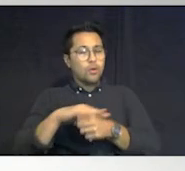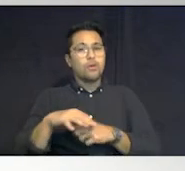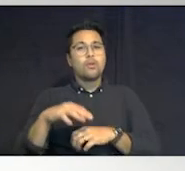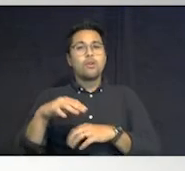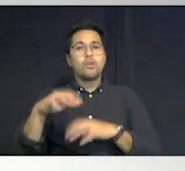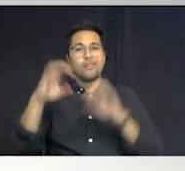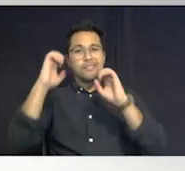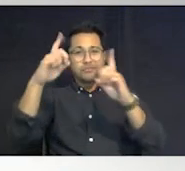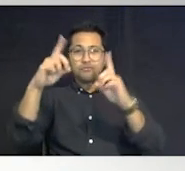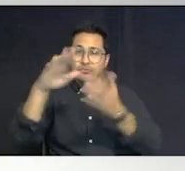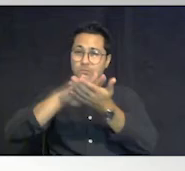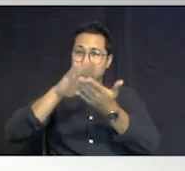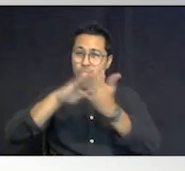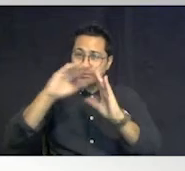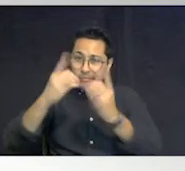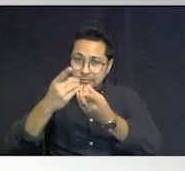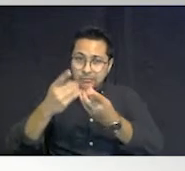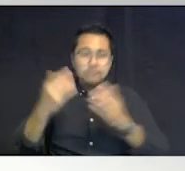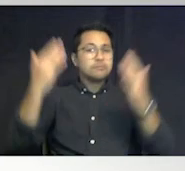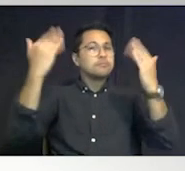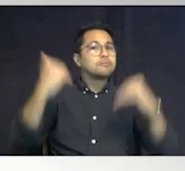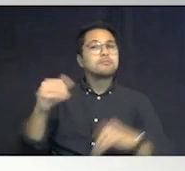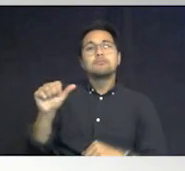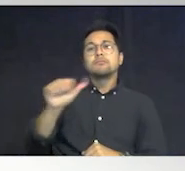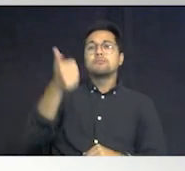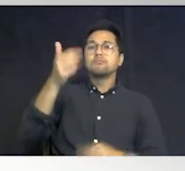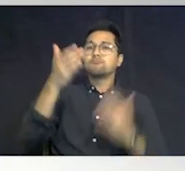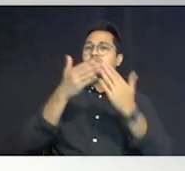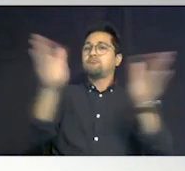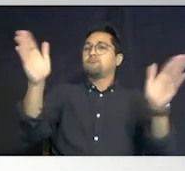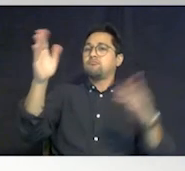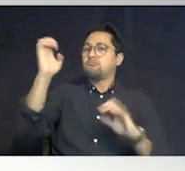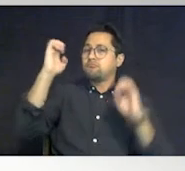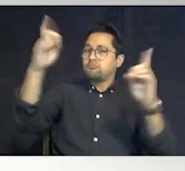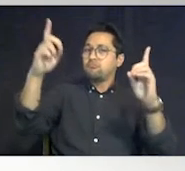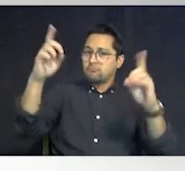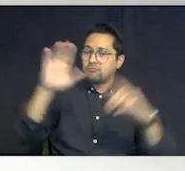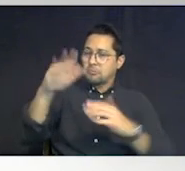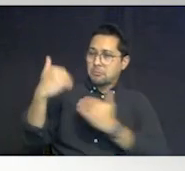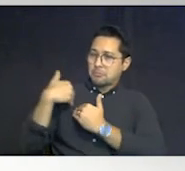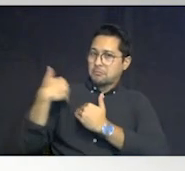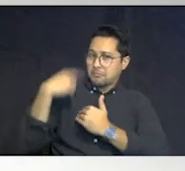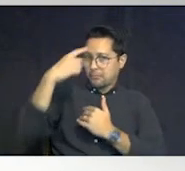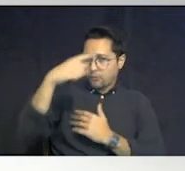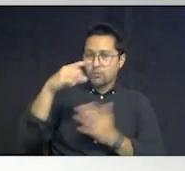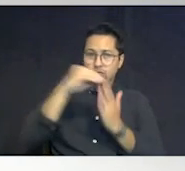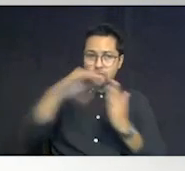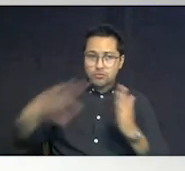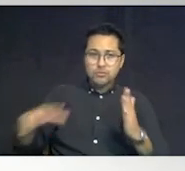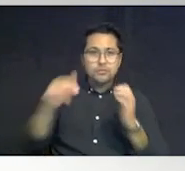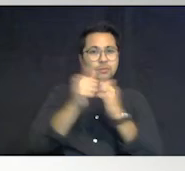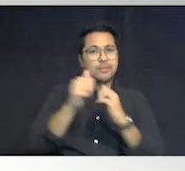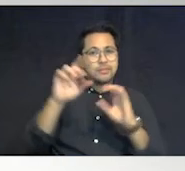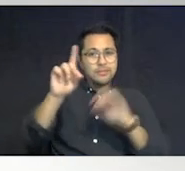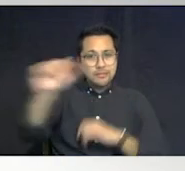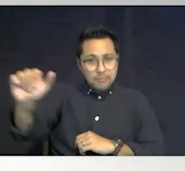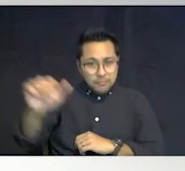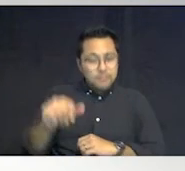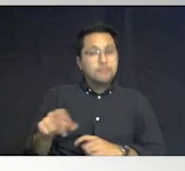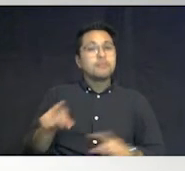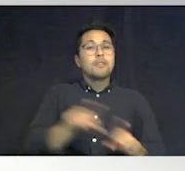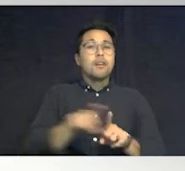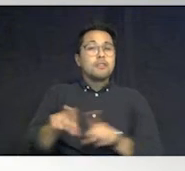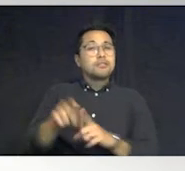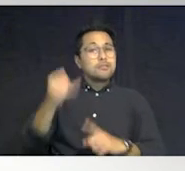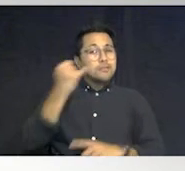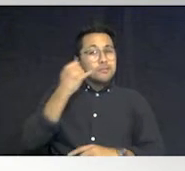school district, other public agencies that have a responsibility for the education of students with a disability, and if the student has reached